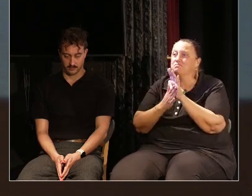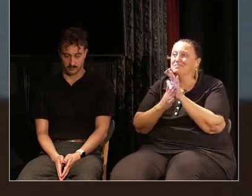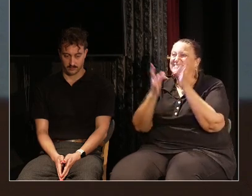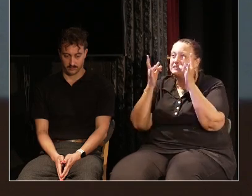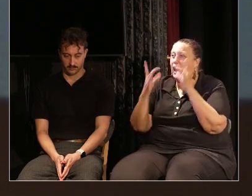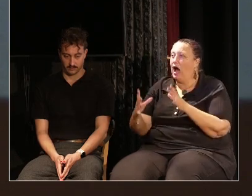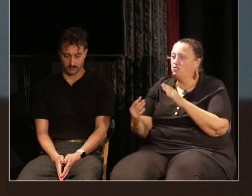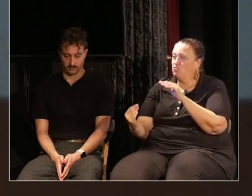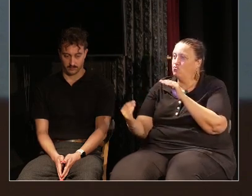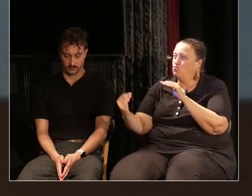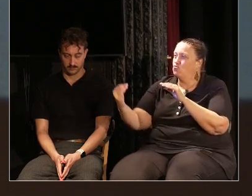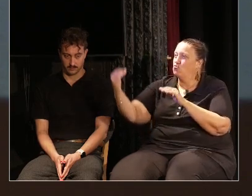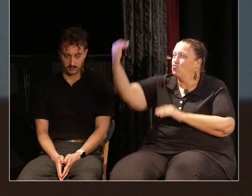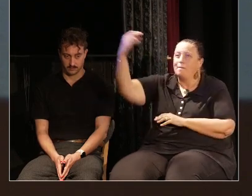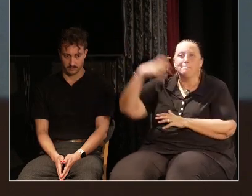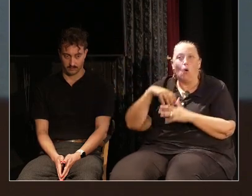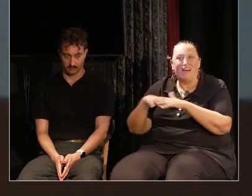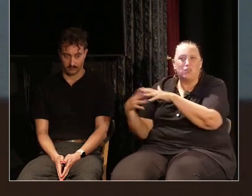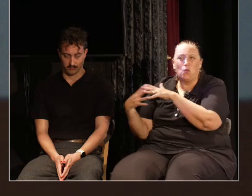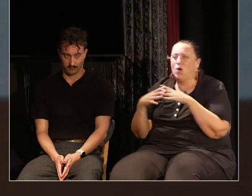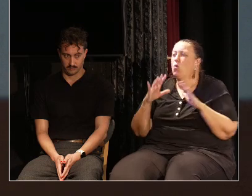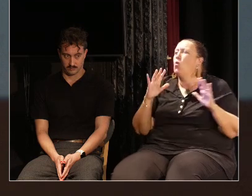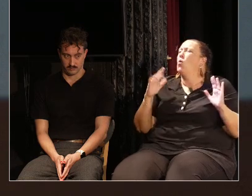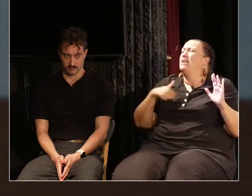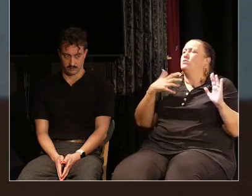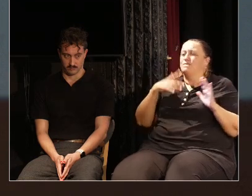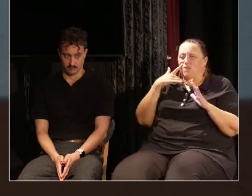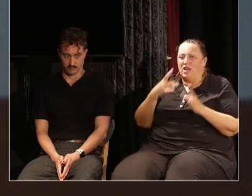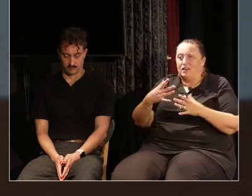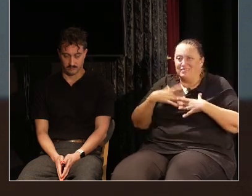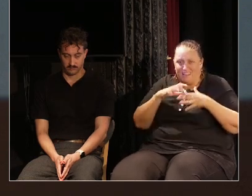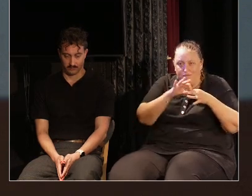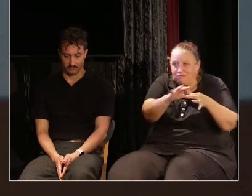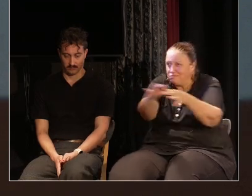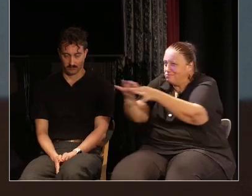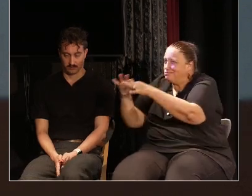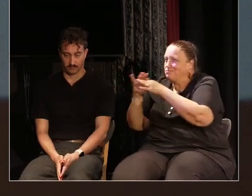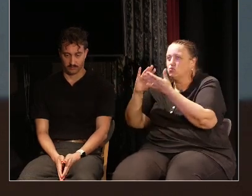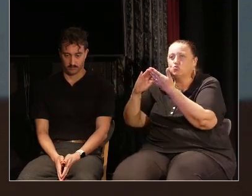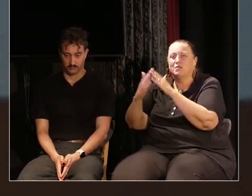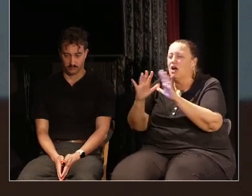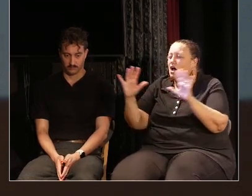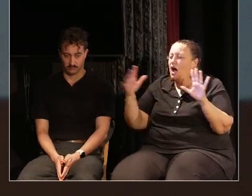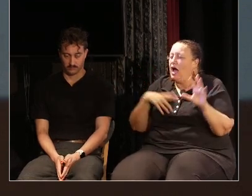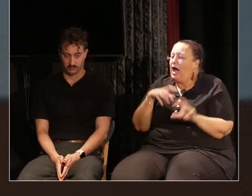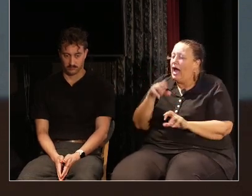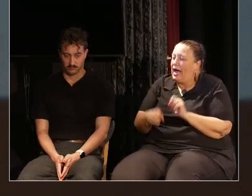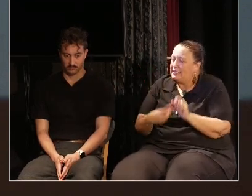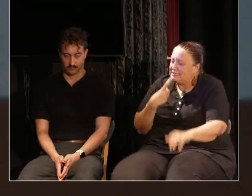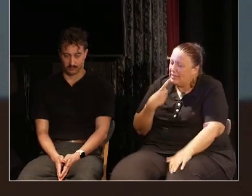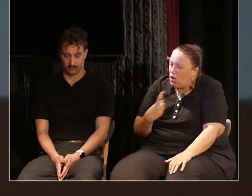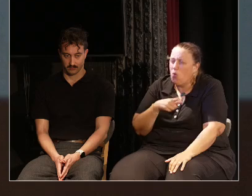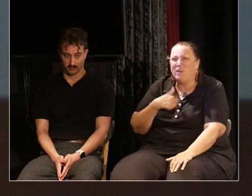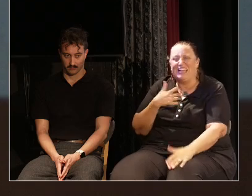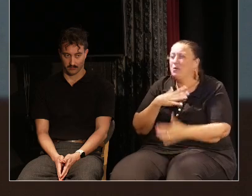at the moment. We need to find ourselves with one another, we need to find ourselves in community, and we need to, I hate saying it, but we need